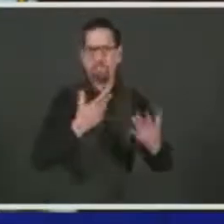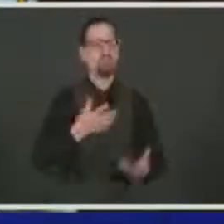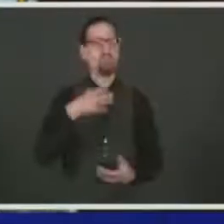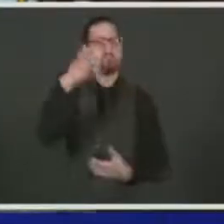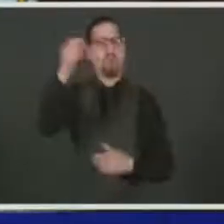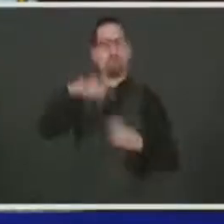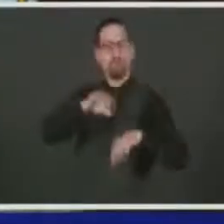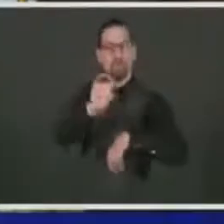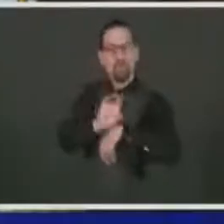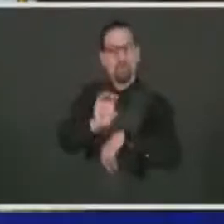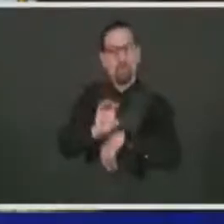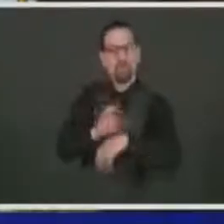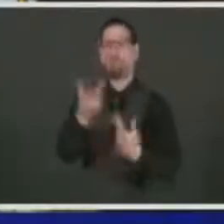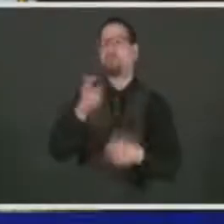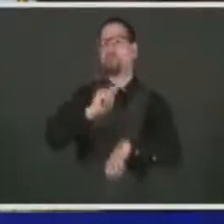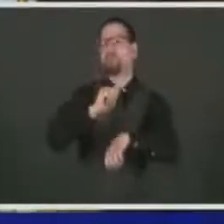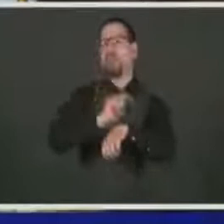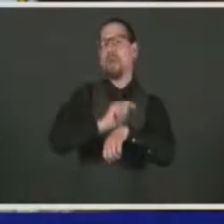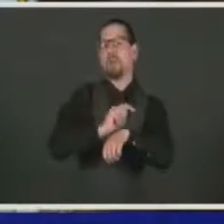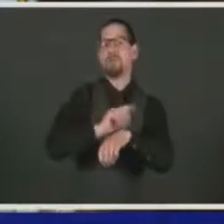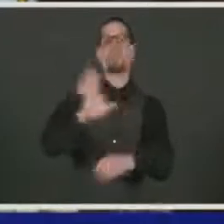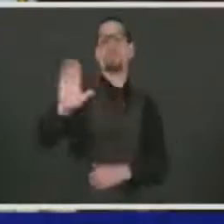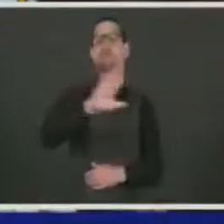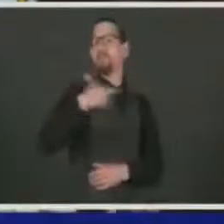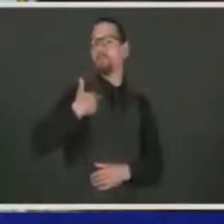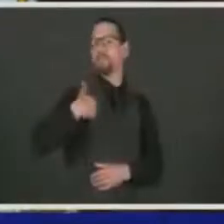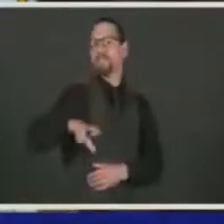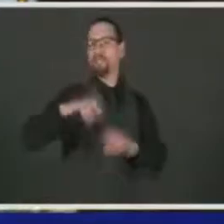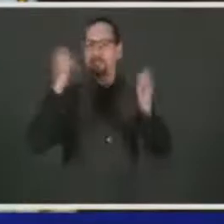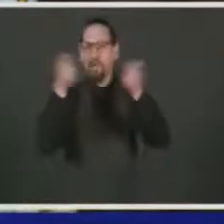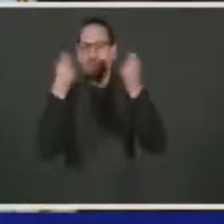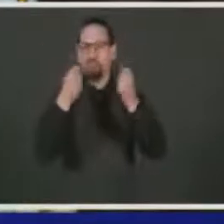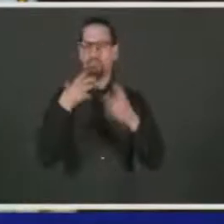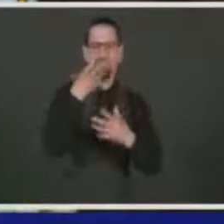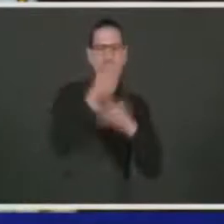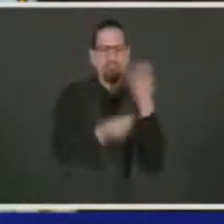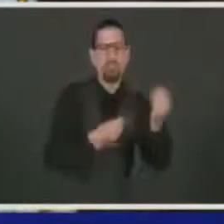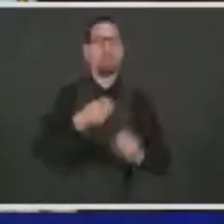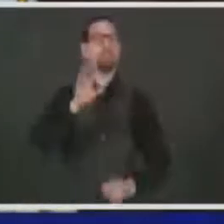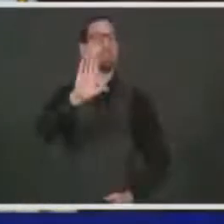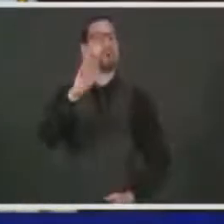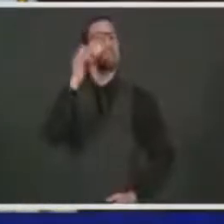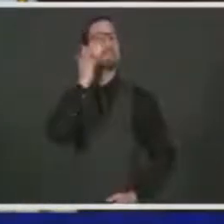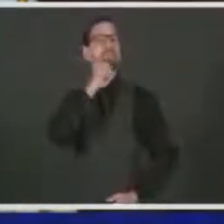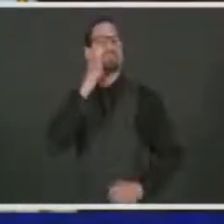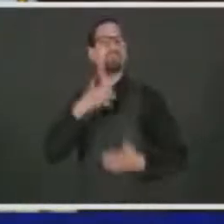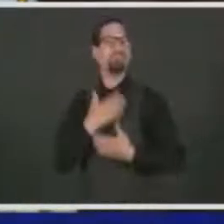to resume your daily living routine, which is so important.